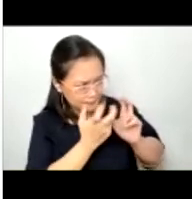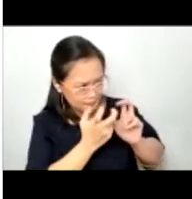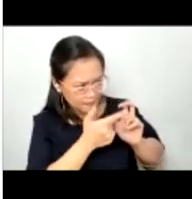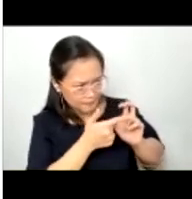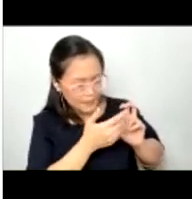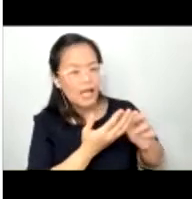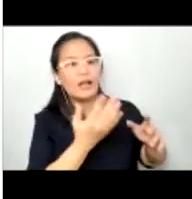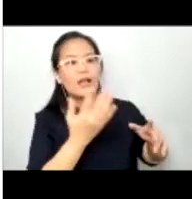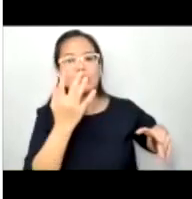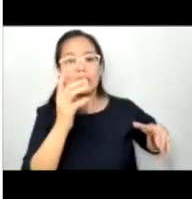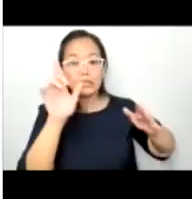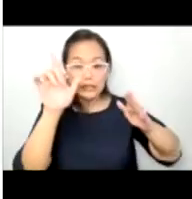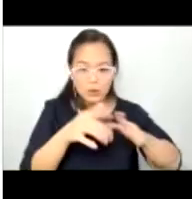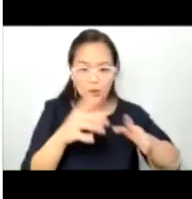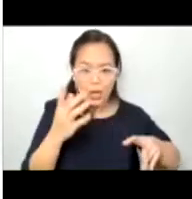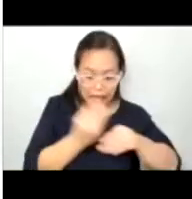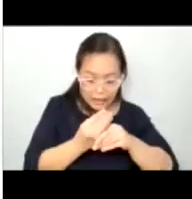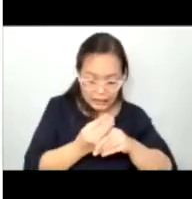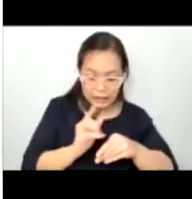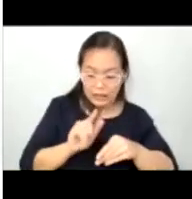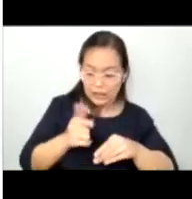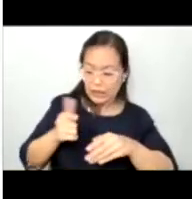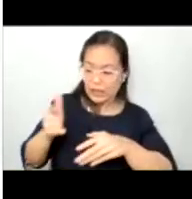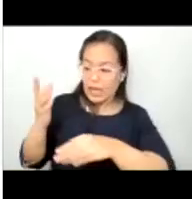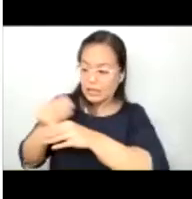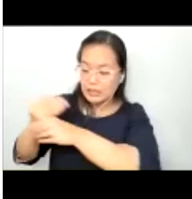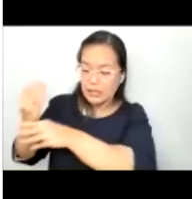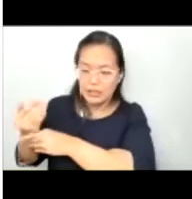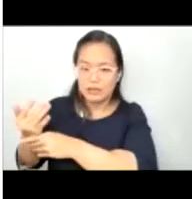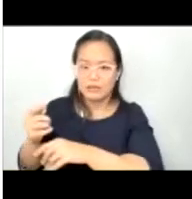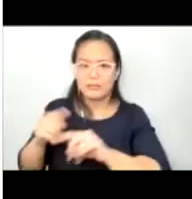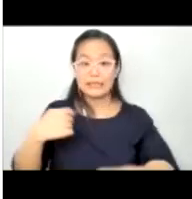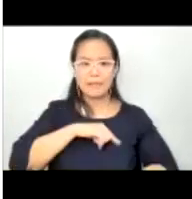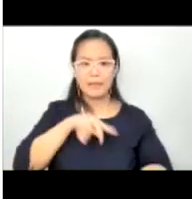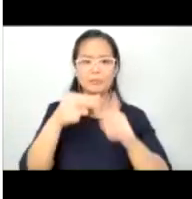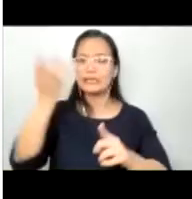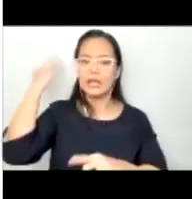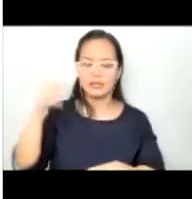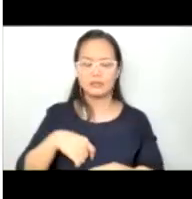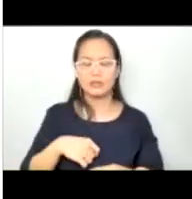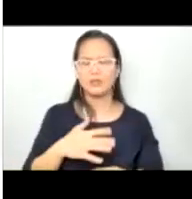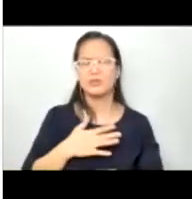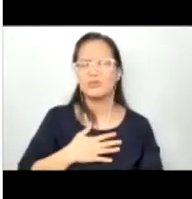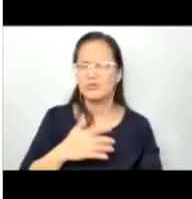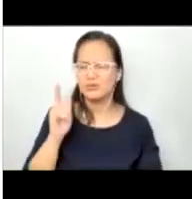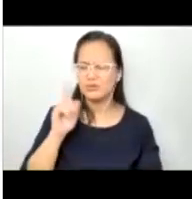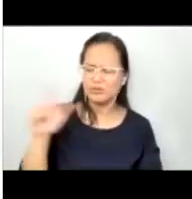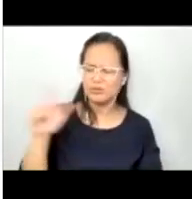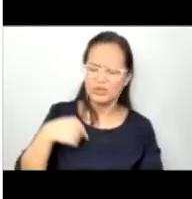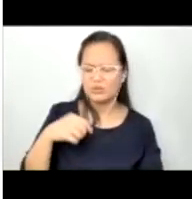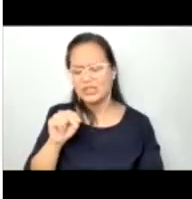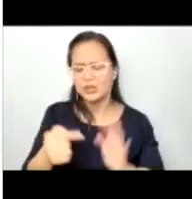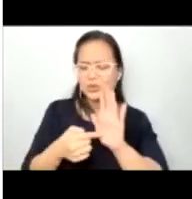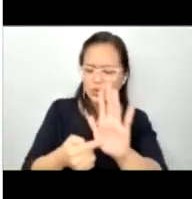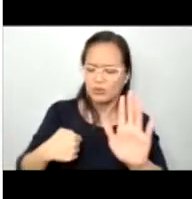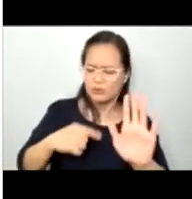saying. But our interpretation of the task was, oh Lord, I need to show her that I understood